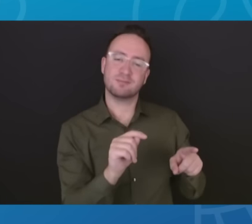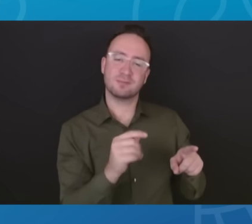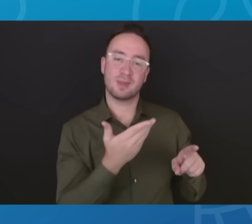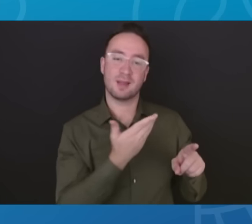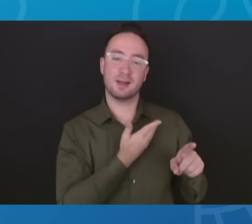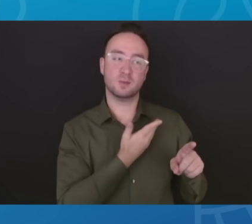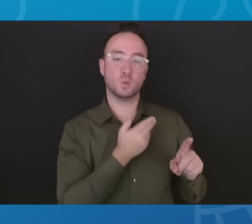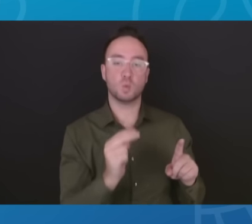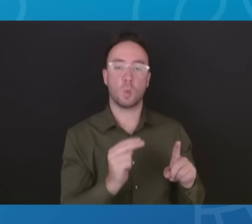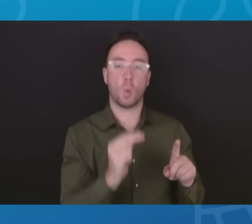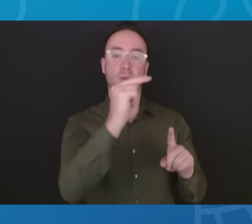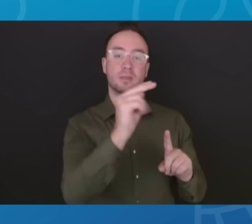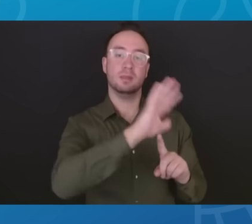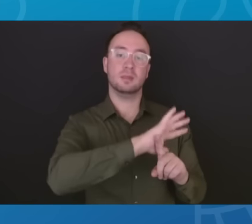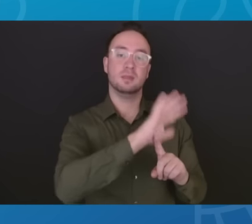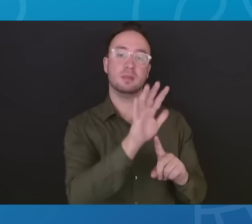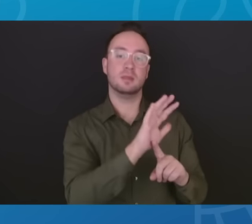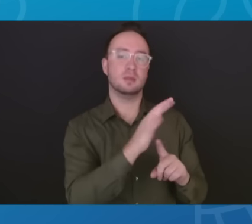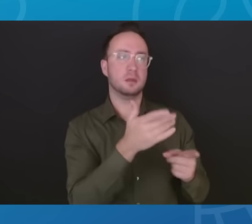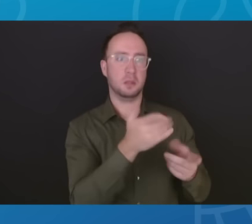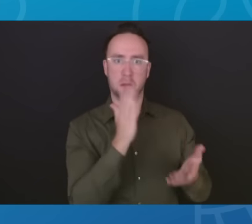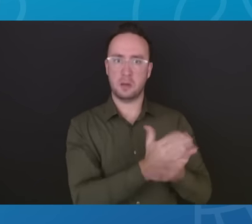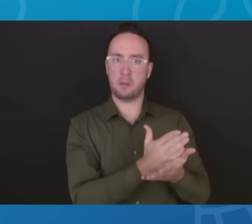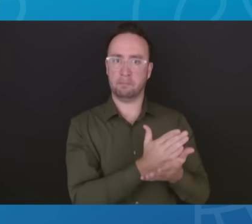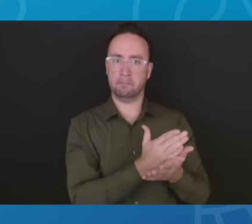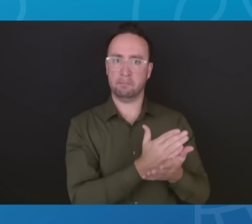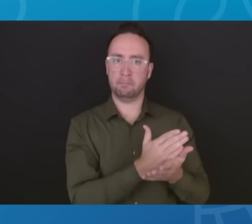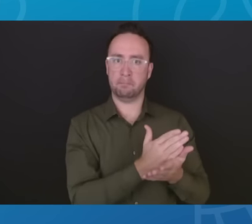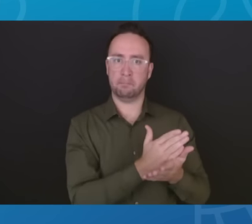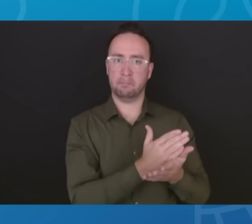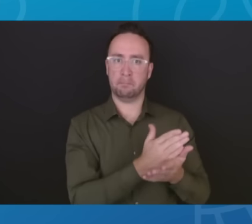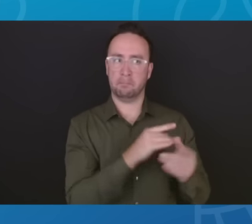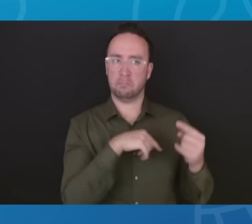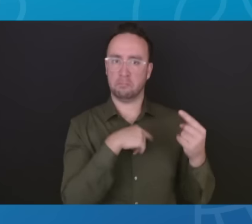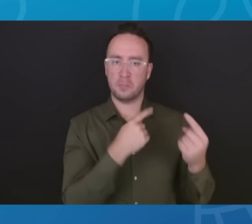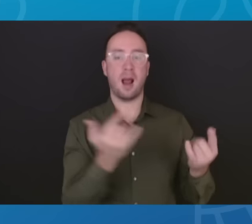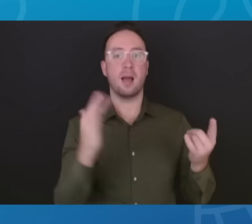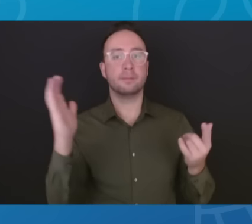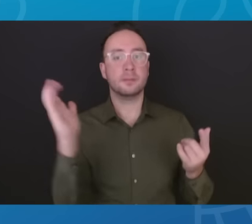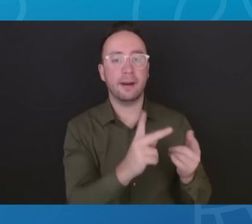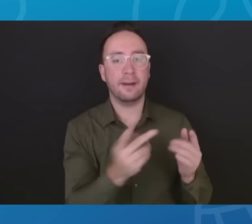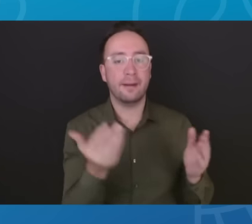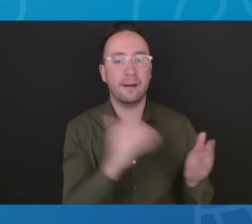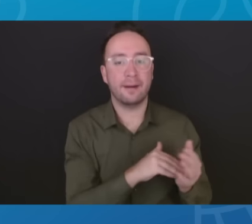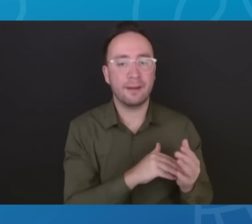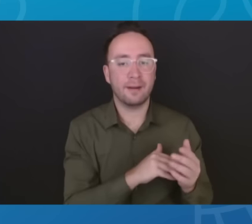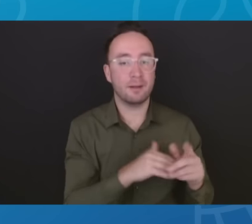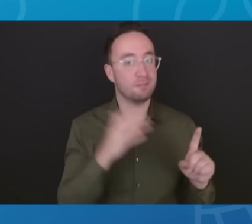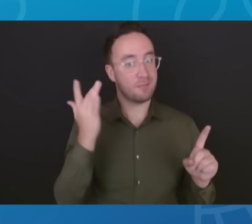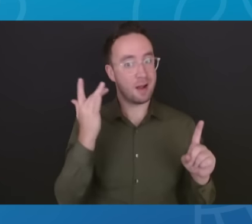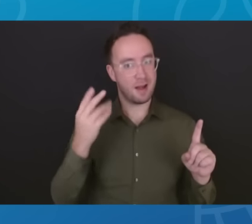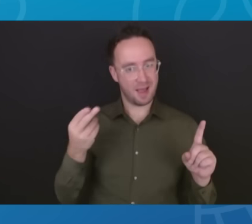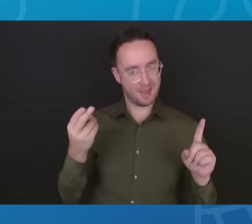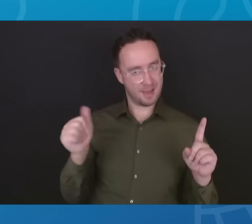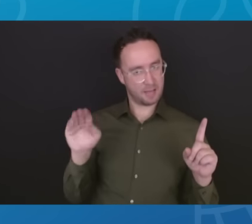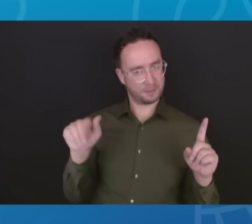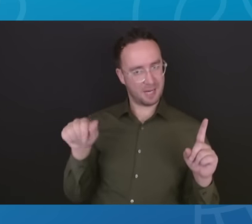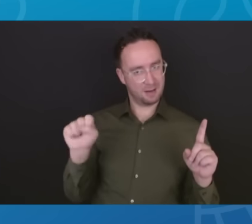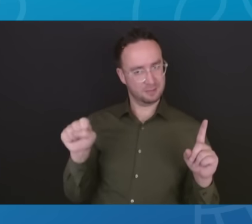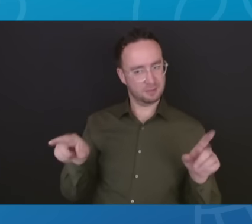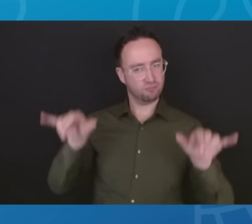because Hamas still has control of large parts of Gaza City and northern Gaza, because there has not been